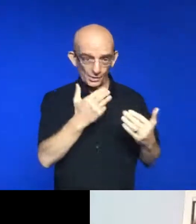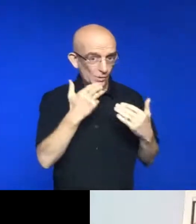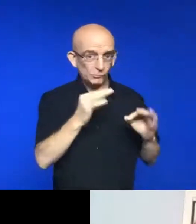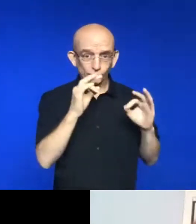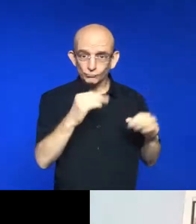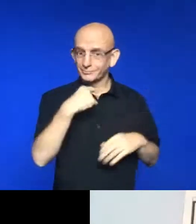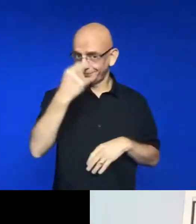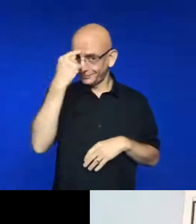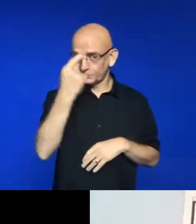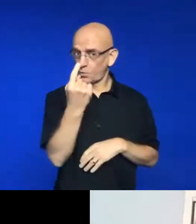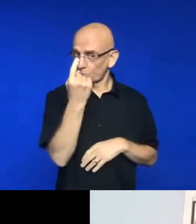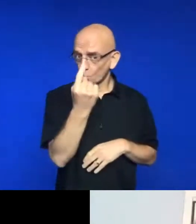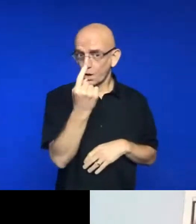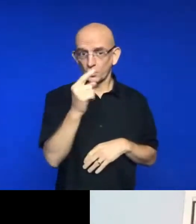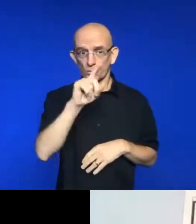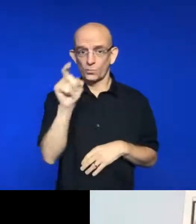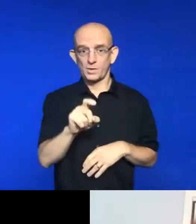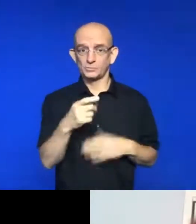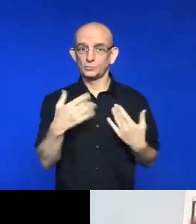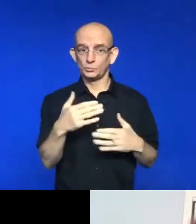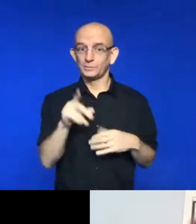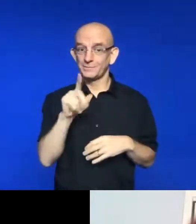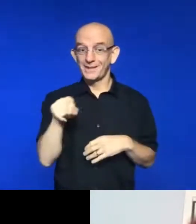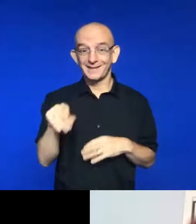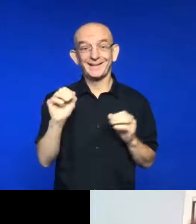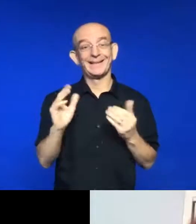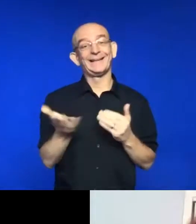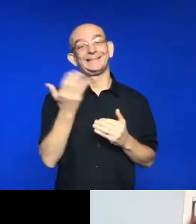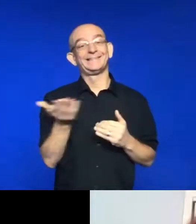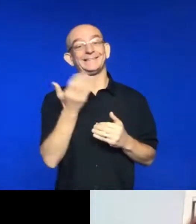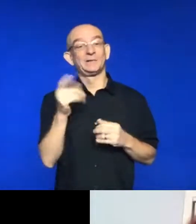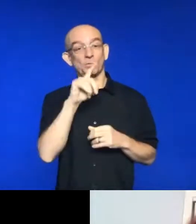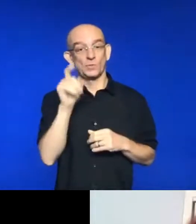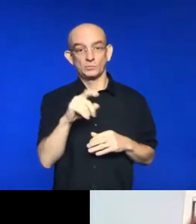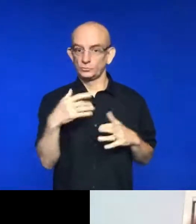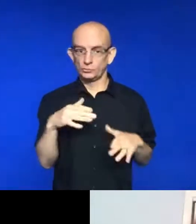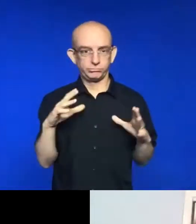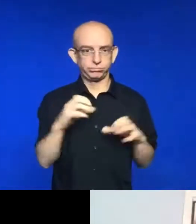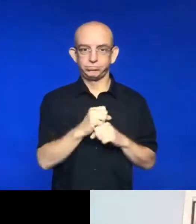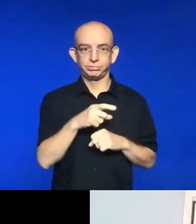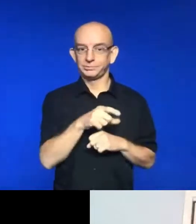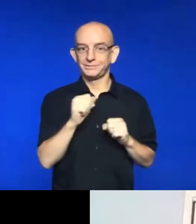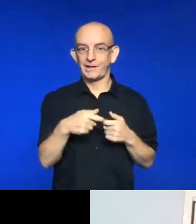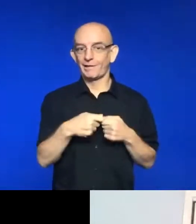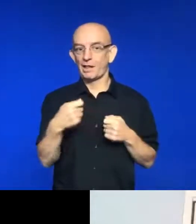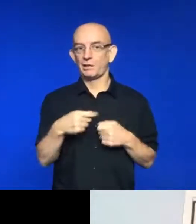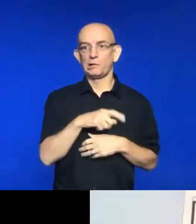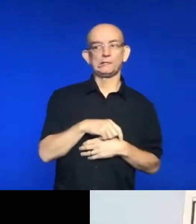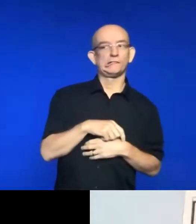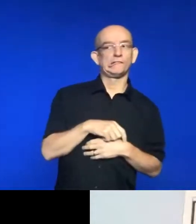answer briefly. But you refer to universal design for learning, which is